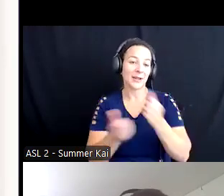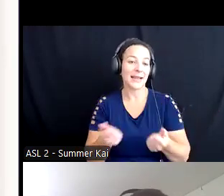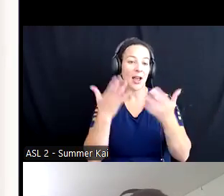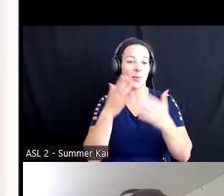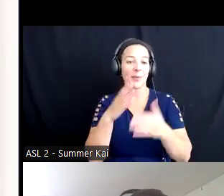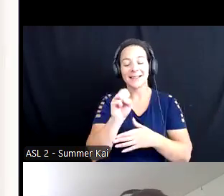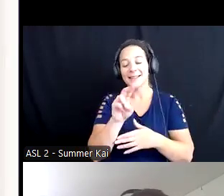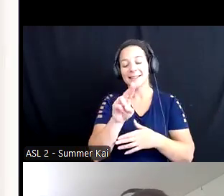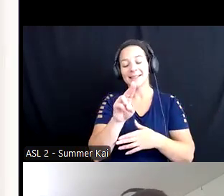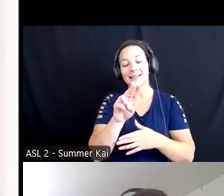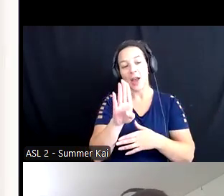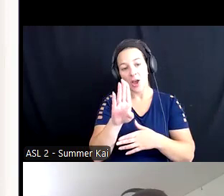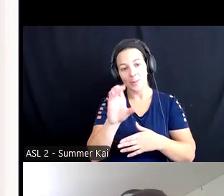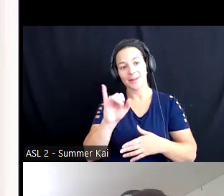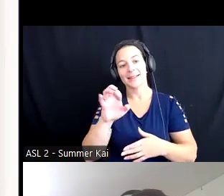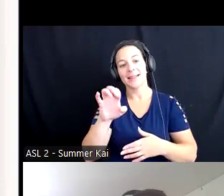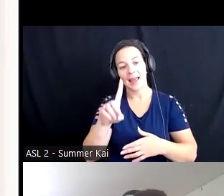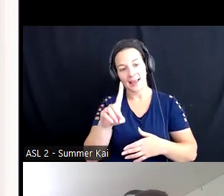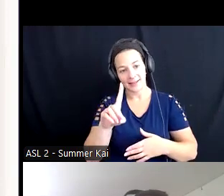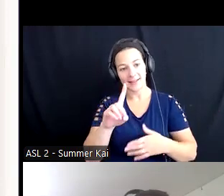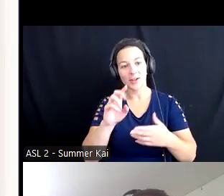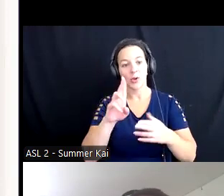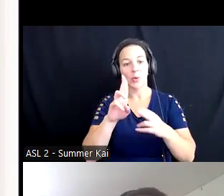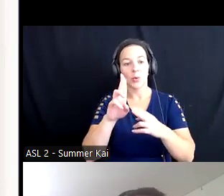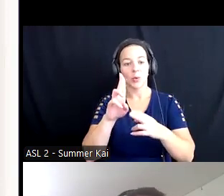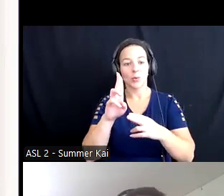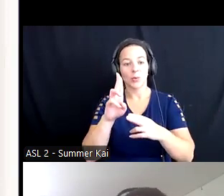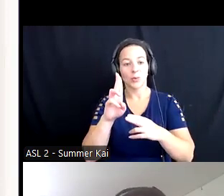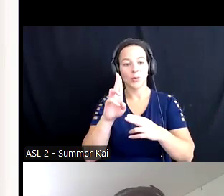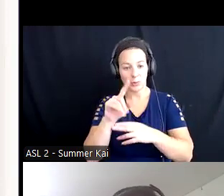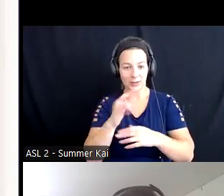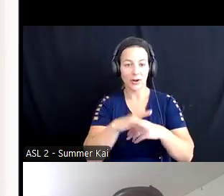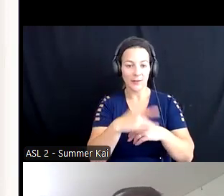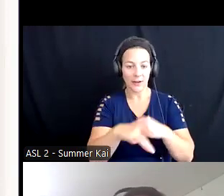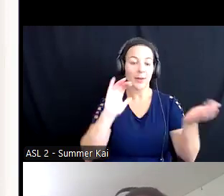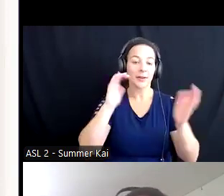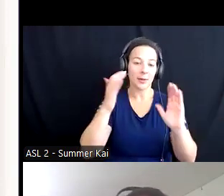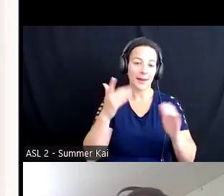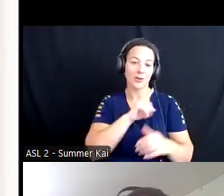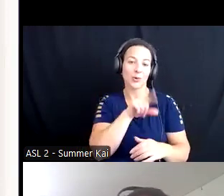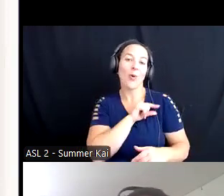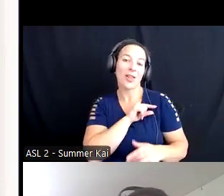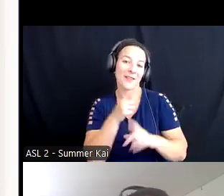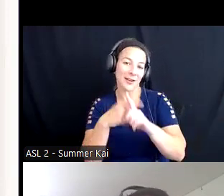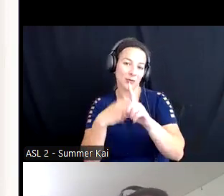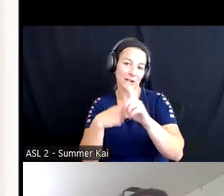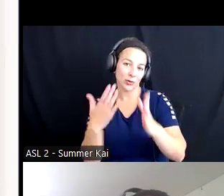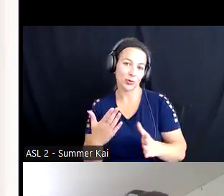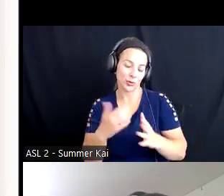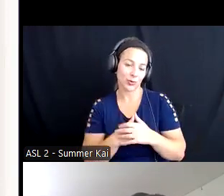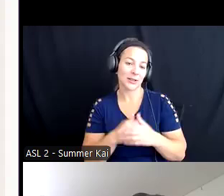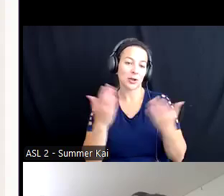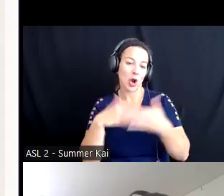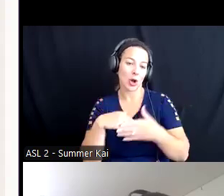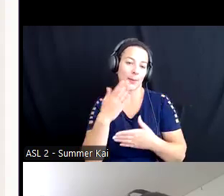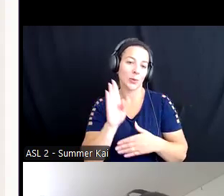are available in this lighter color compared to the number of eligible renters in the darker shade of blue.